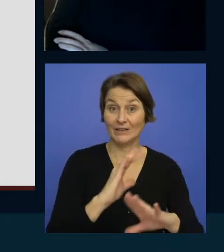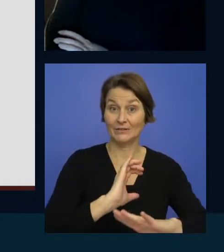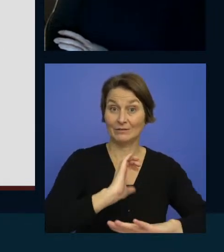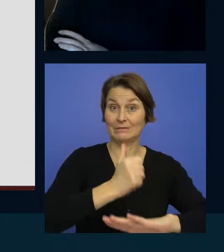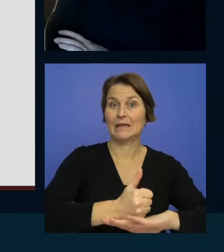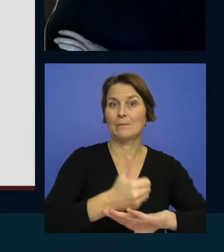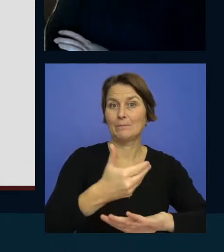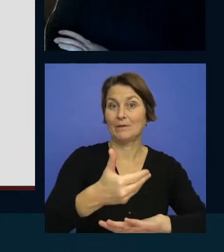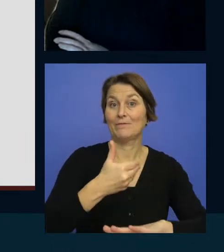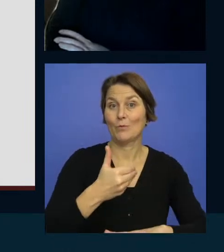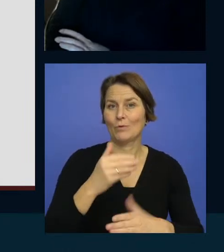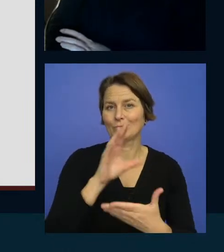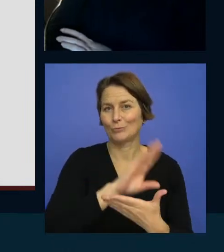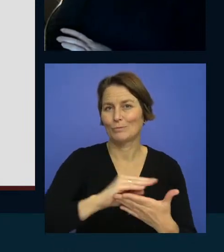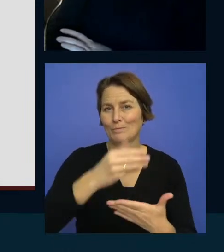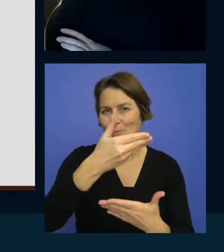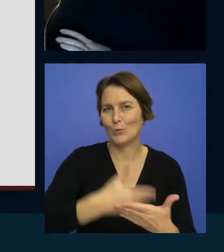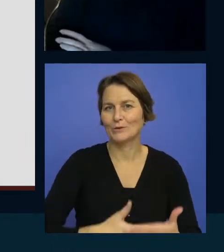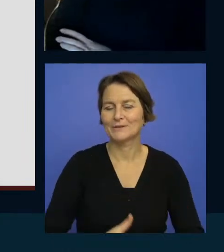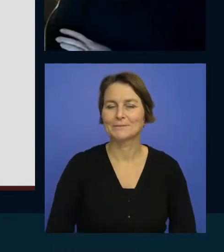let me start up here again.